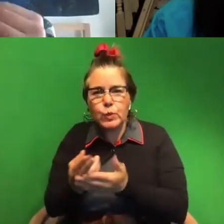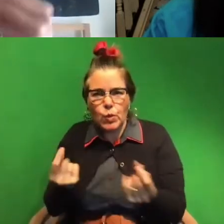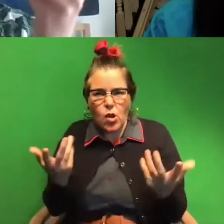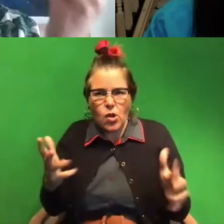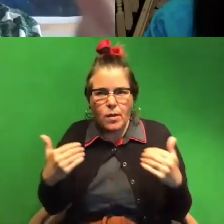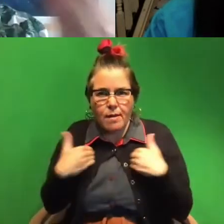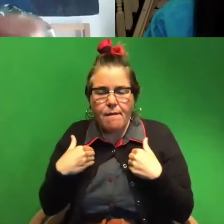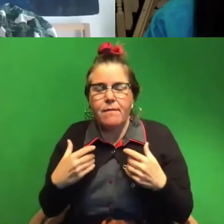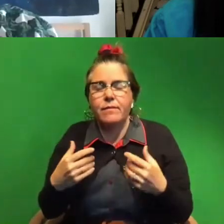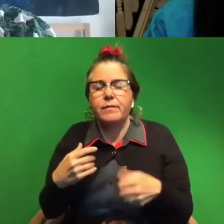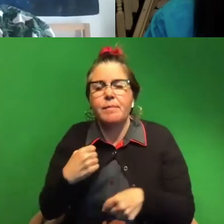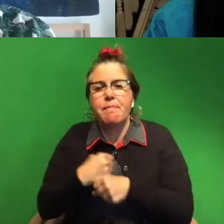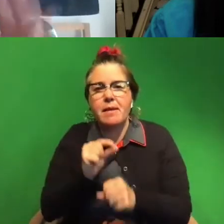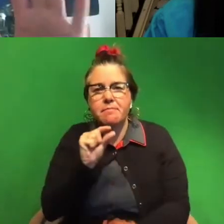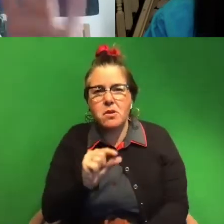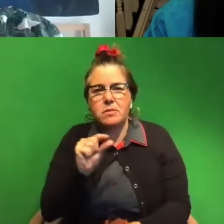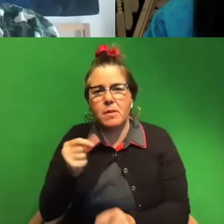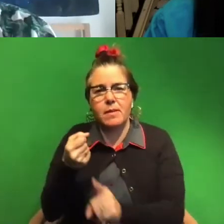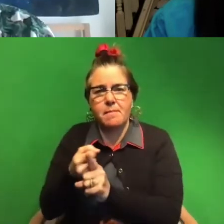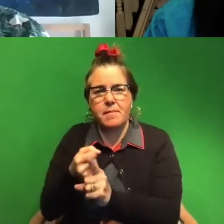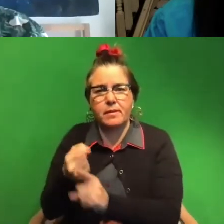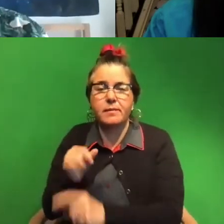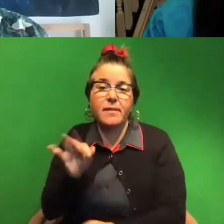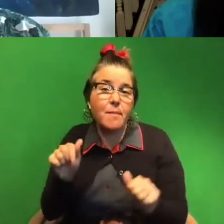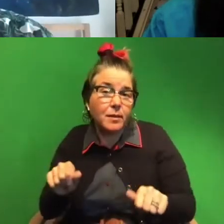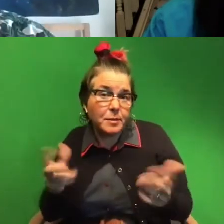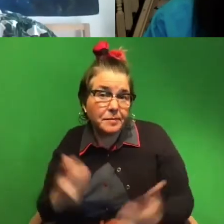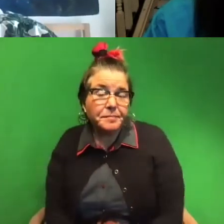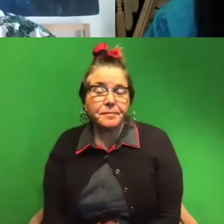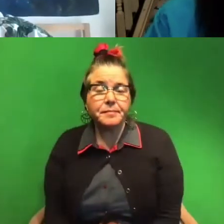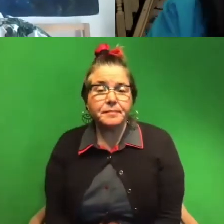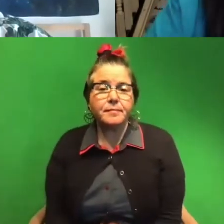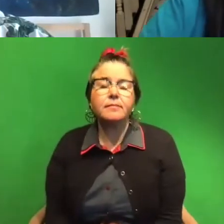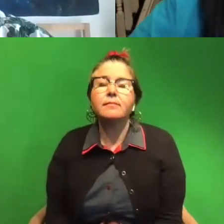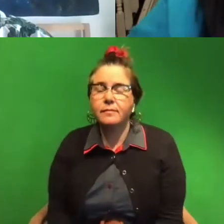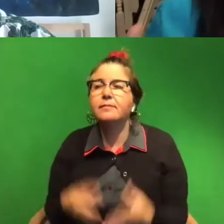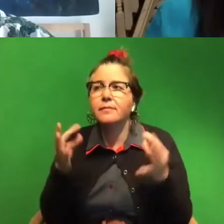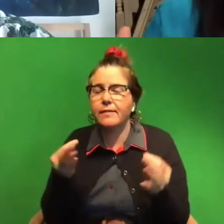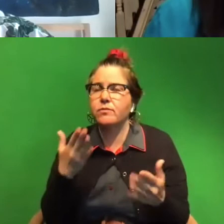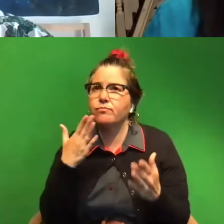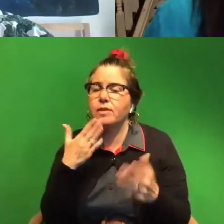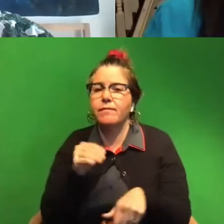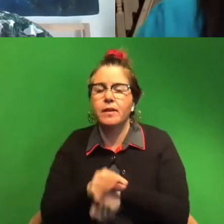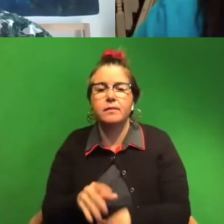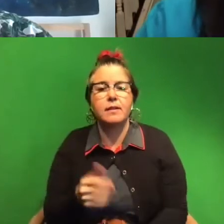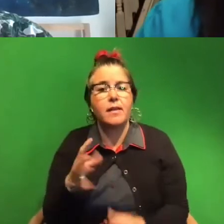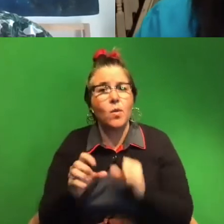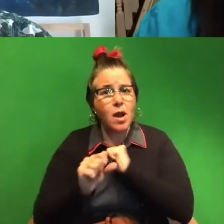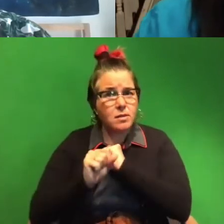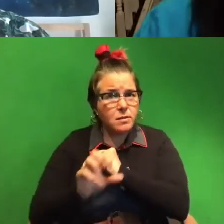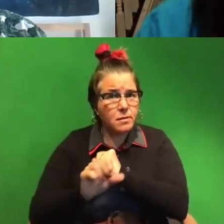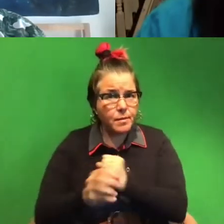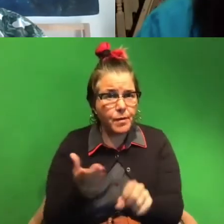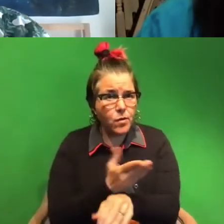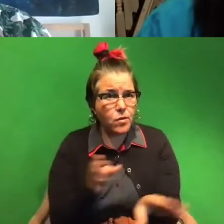in order to make smaller impacts, if at all possible. Absolutely. Great advice. Is there anything you'd like to plug before we wrap